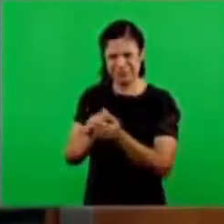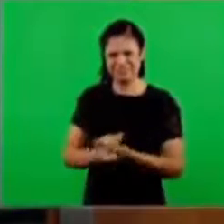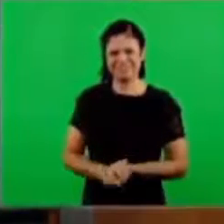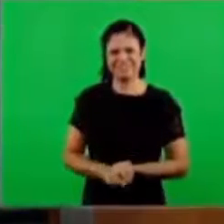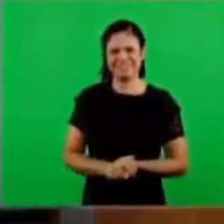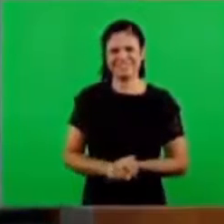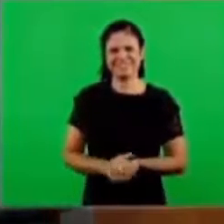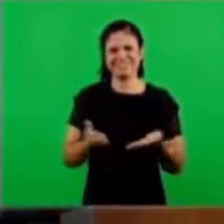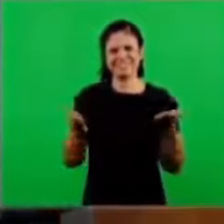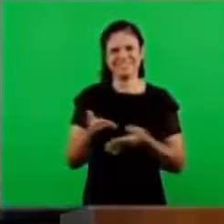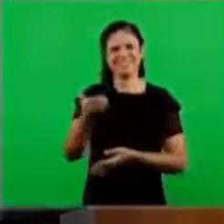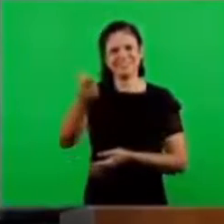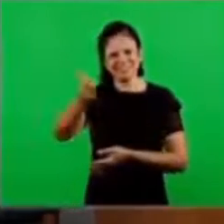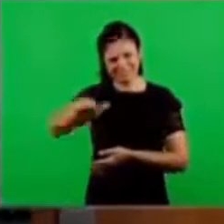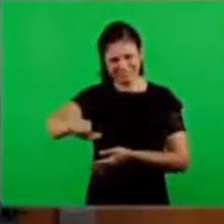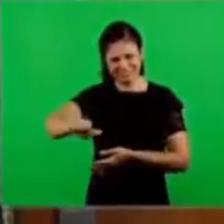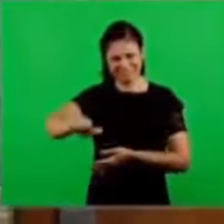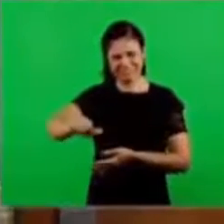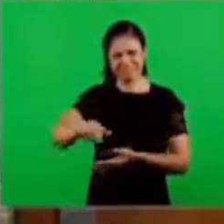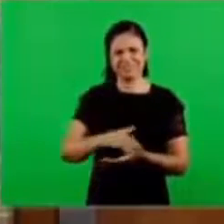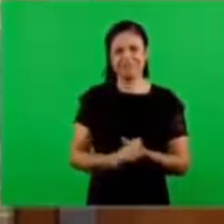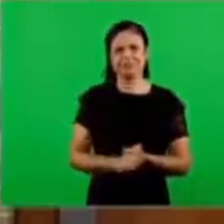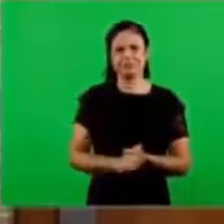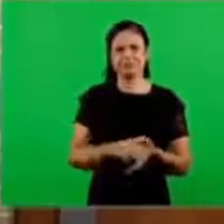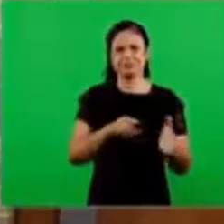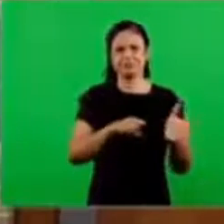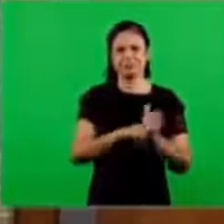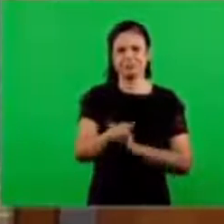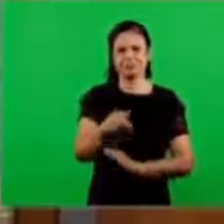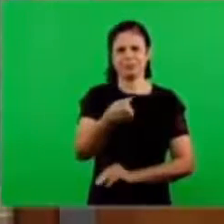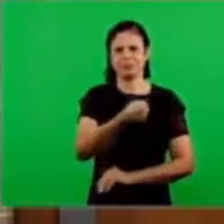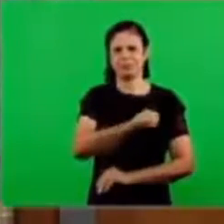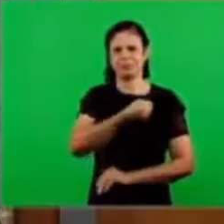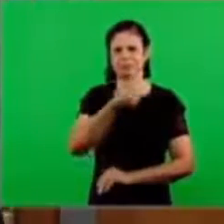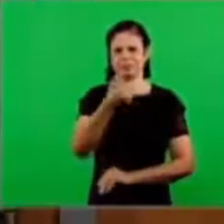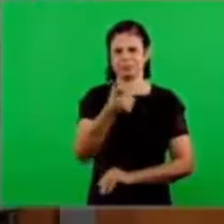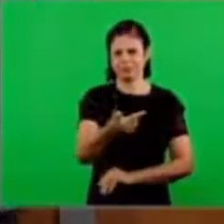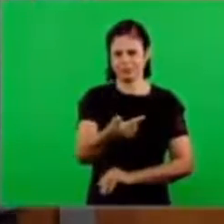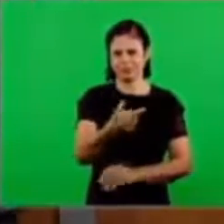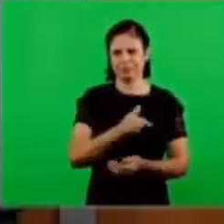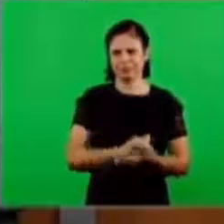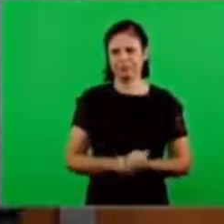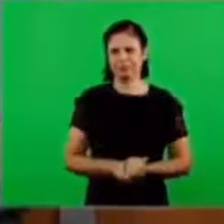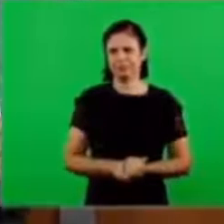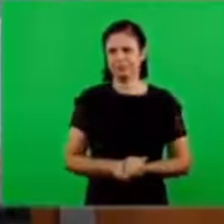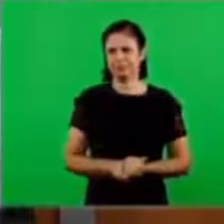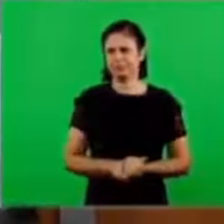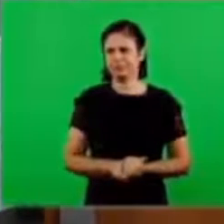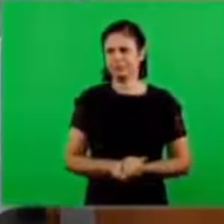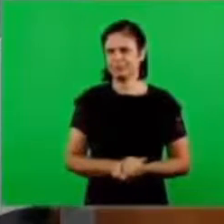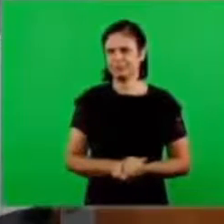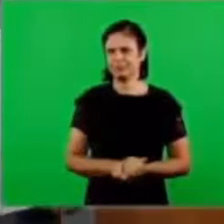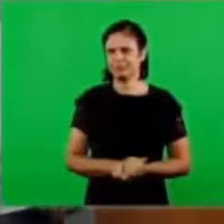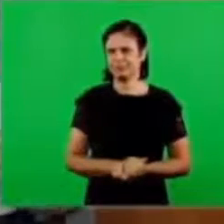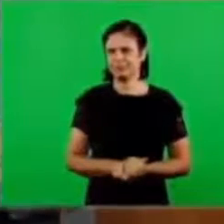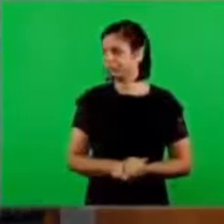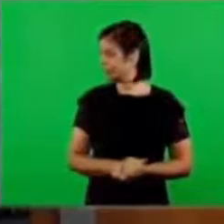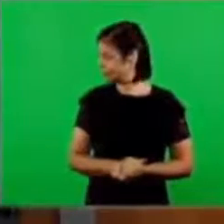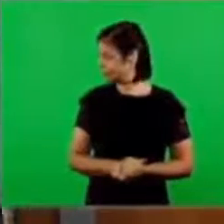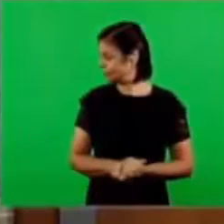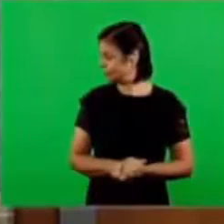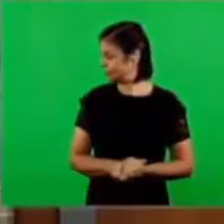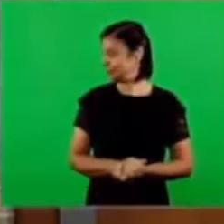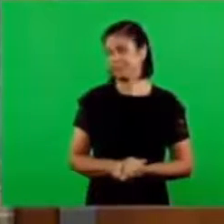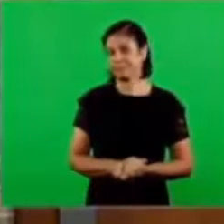So the last one, the next one that we were talking about is number 2, which was going to be...